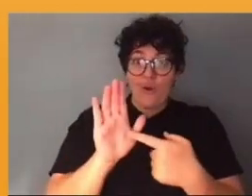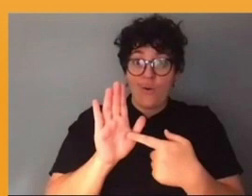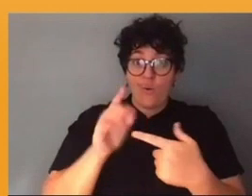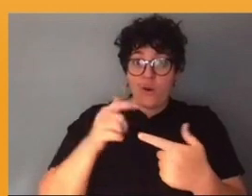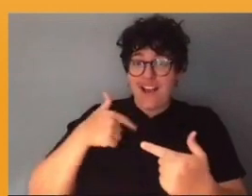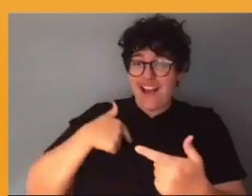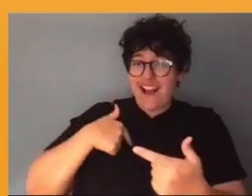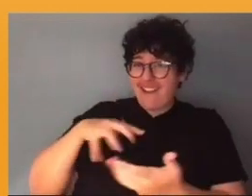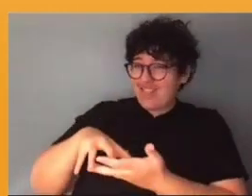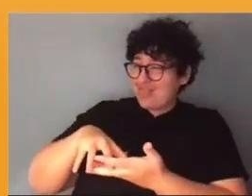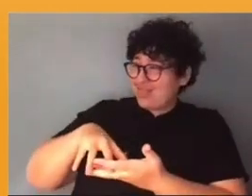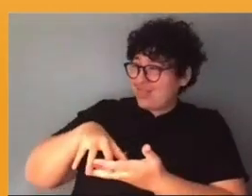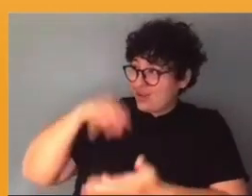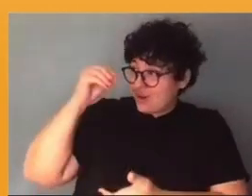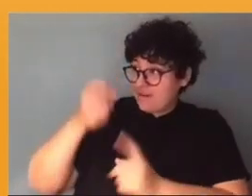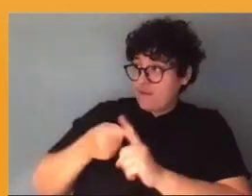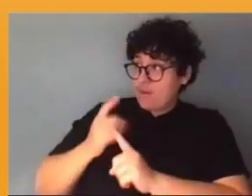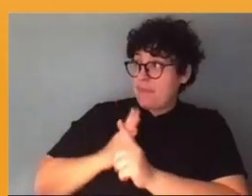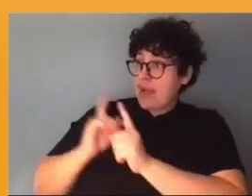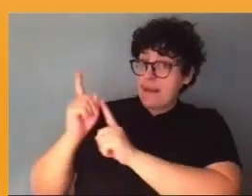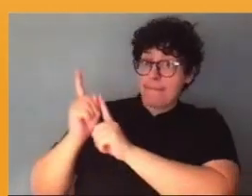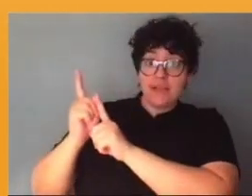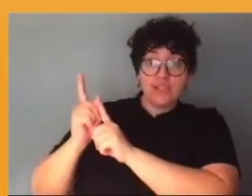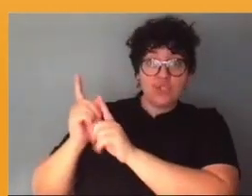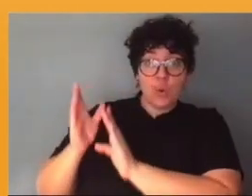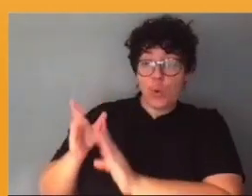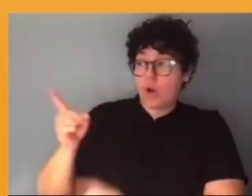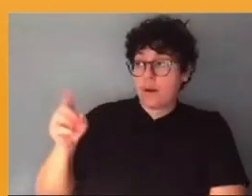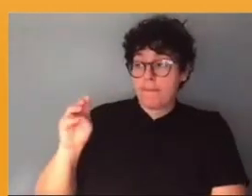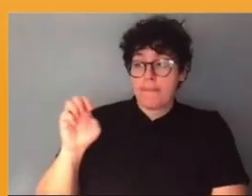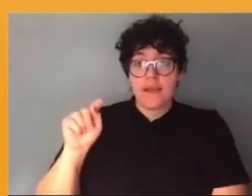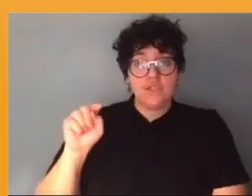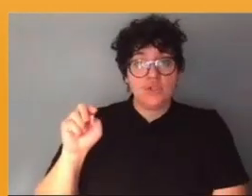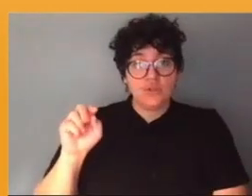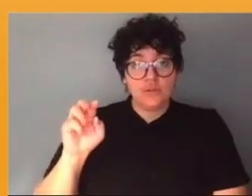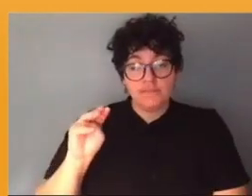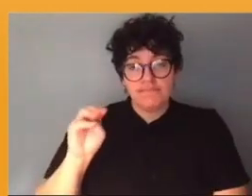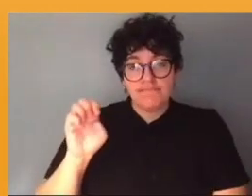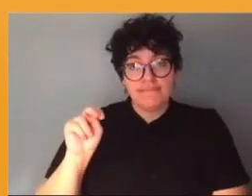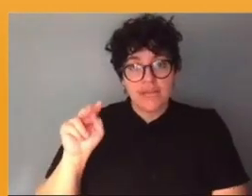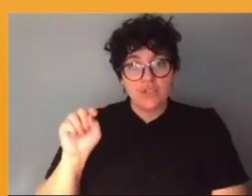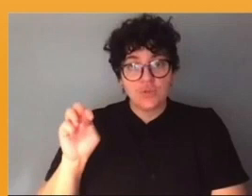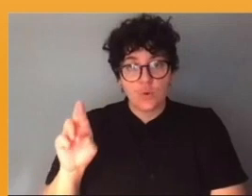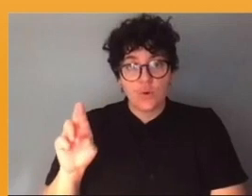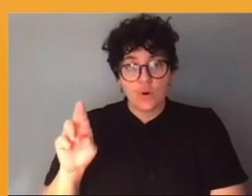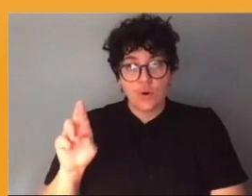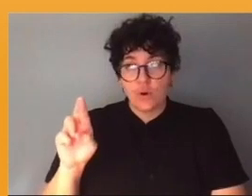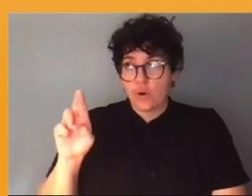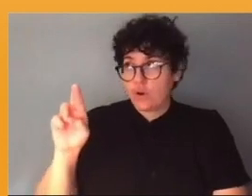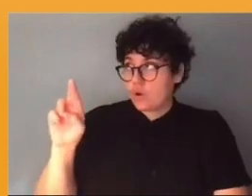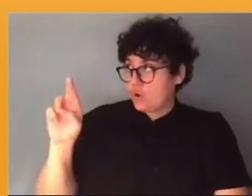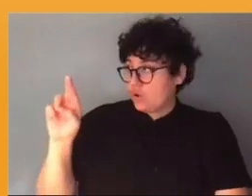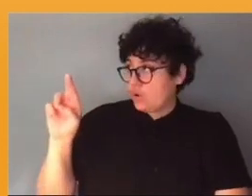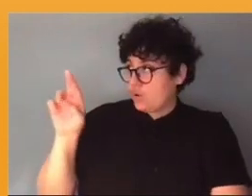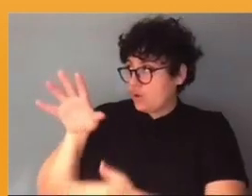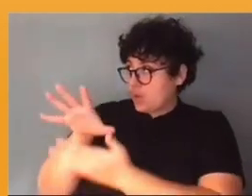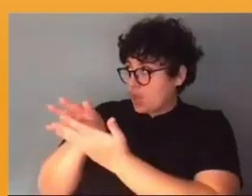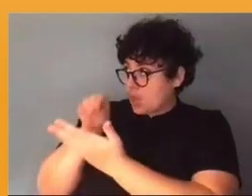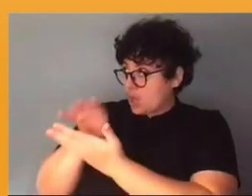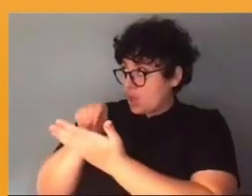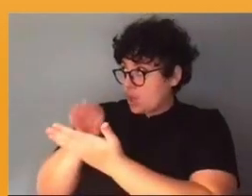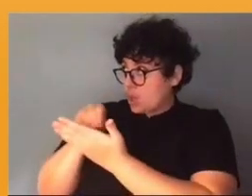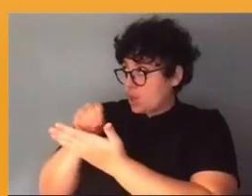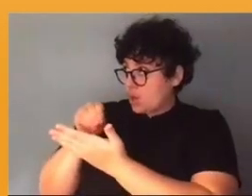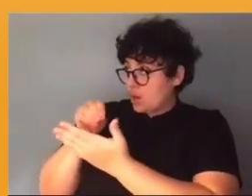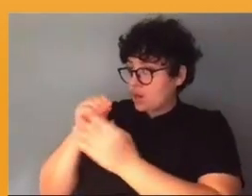from my mentor and what, you know, what I'm trying to teach